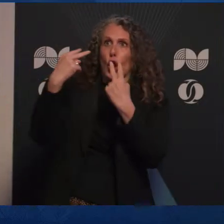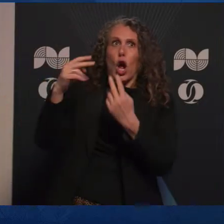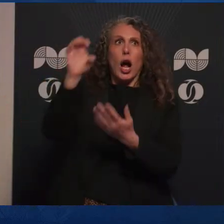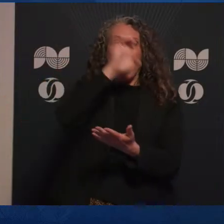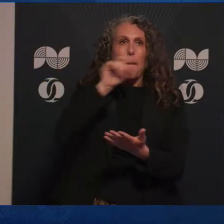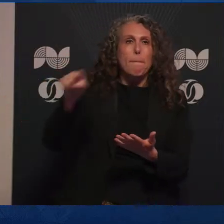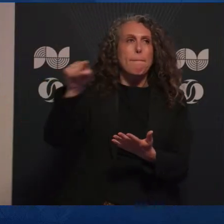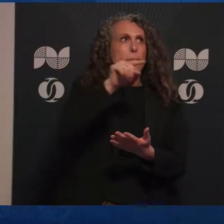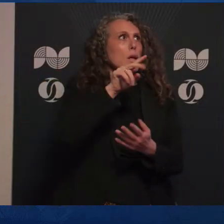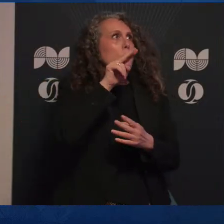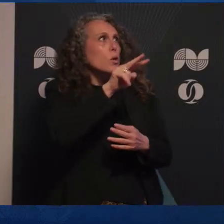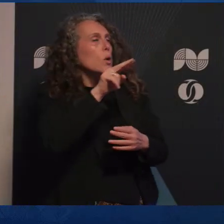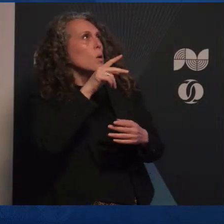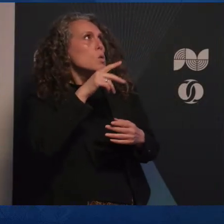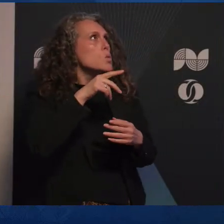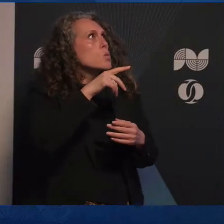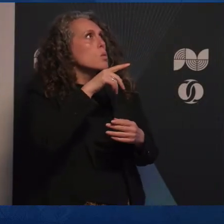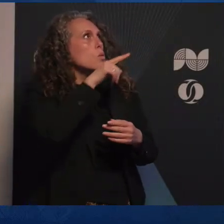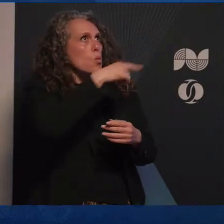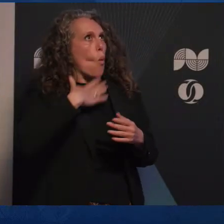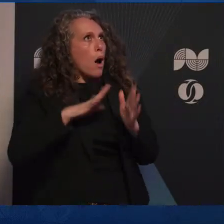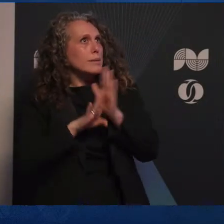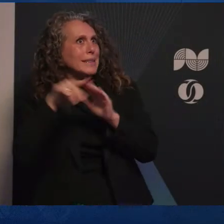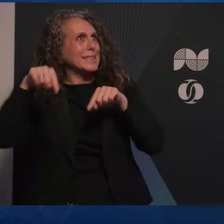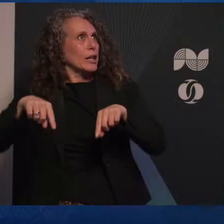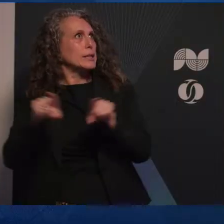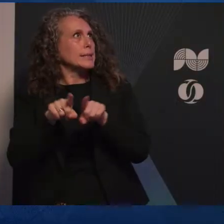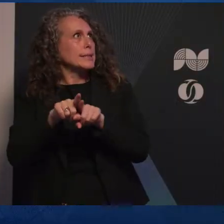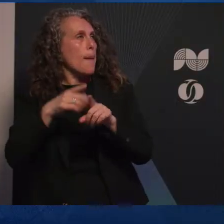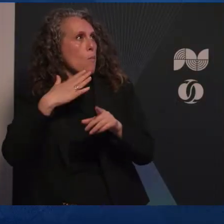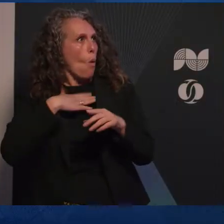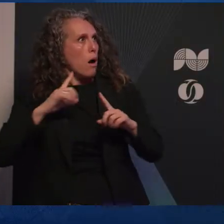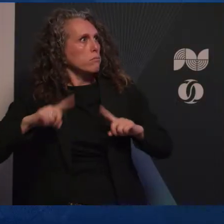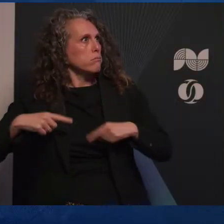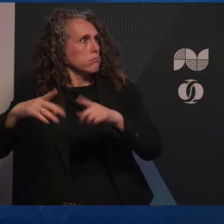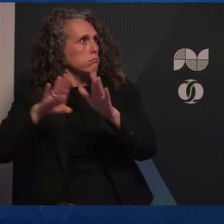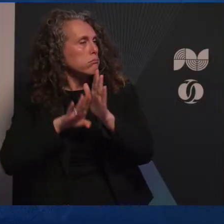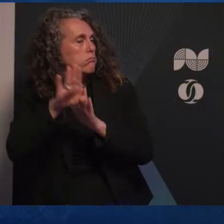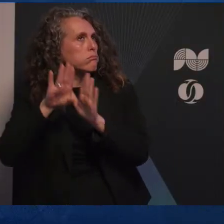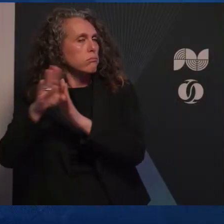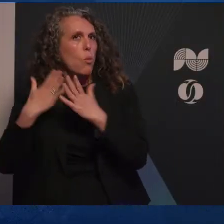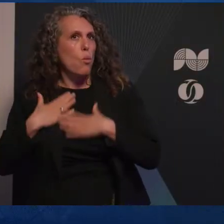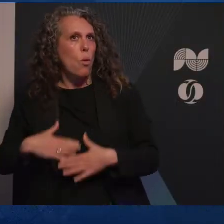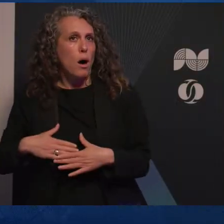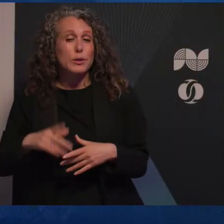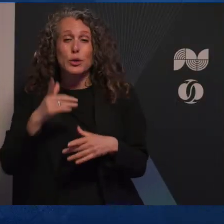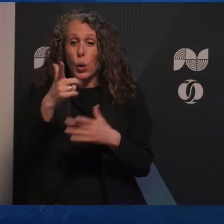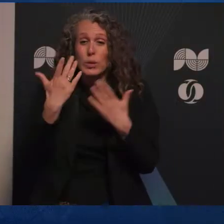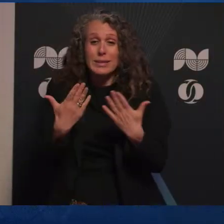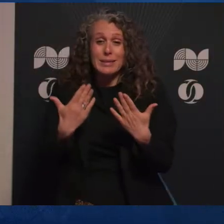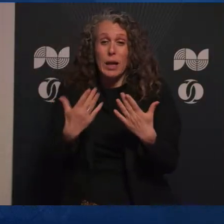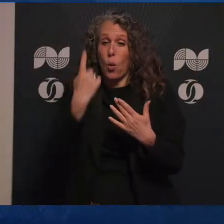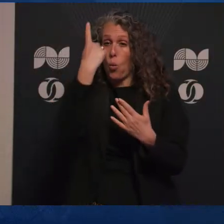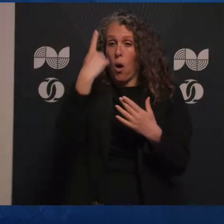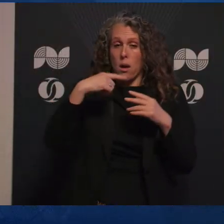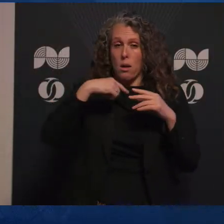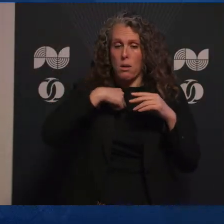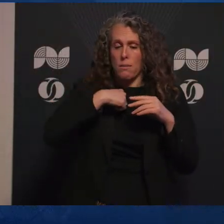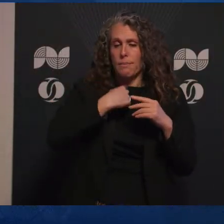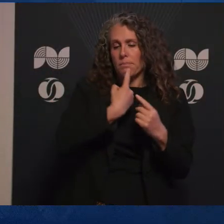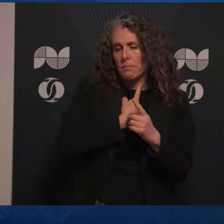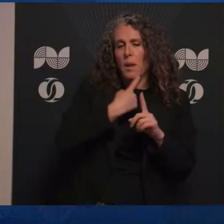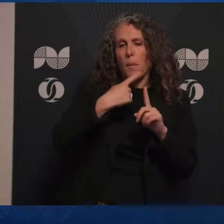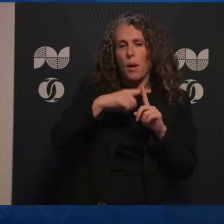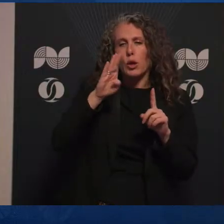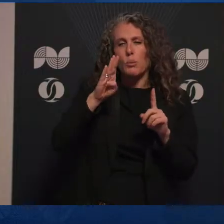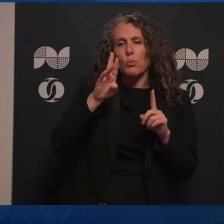activities. They view it as an important part of their own development. So in a paper that I'm currently writing with two colleagues at Bruegel,